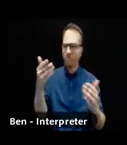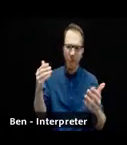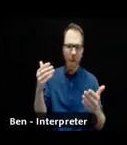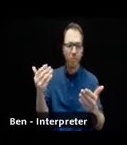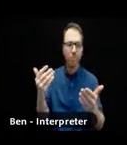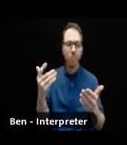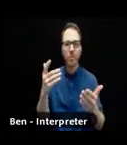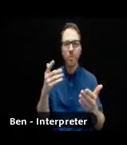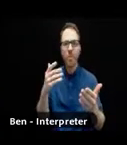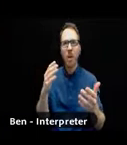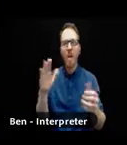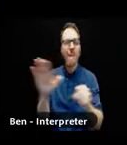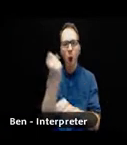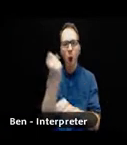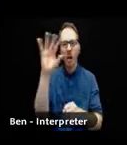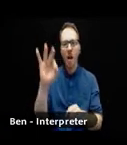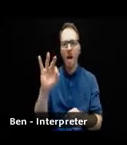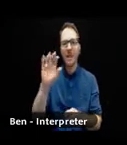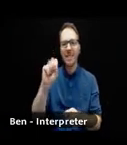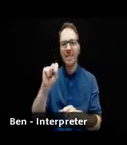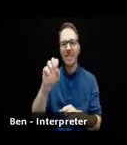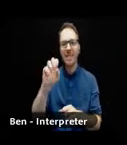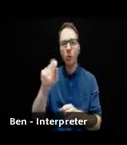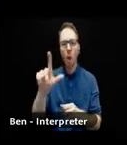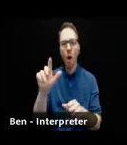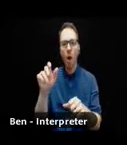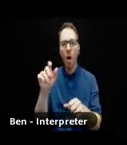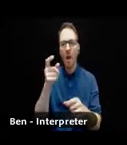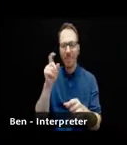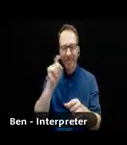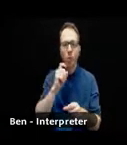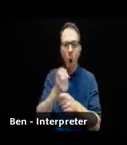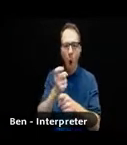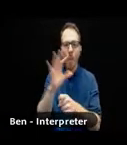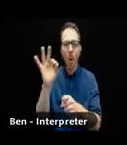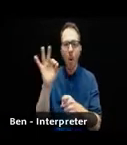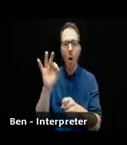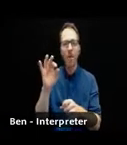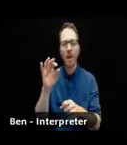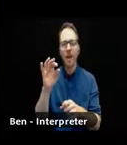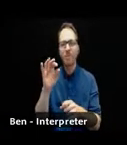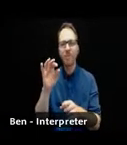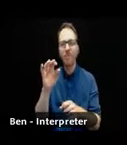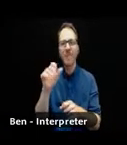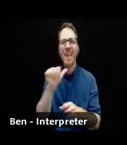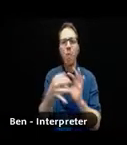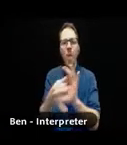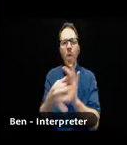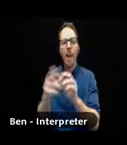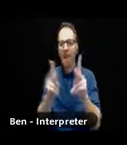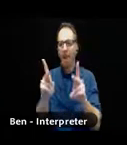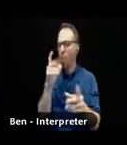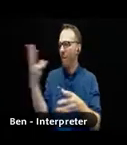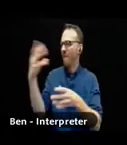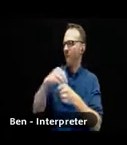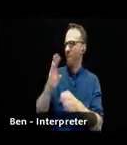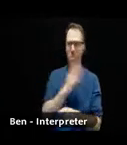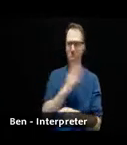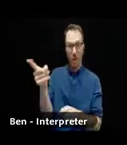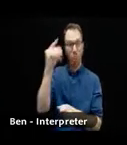sexual harm. But more than anything, I don't like that it is sort of utterly unrelated people getting involved, in a sense,